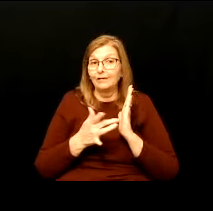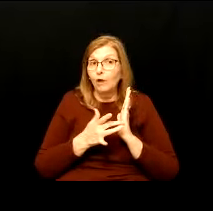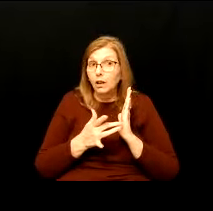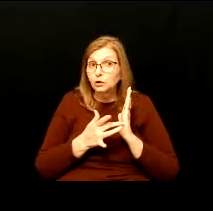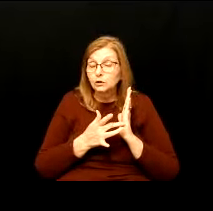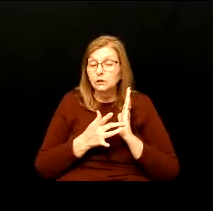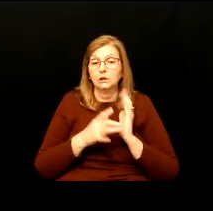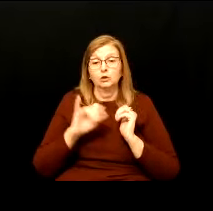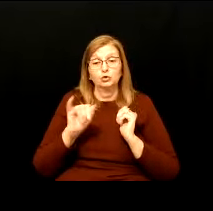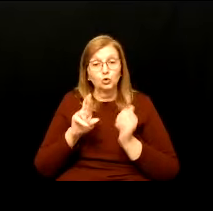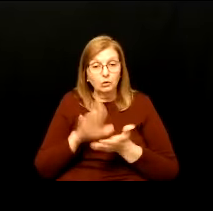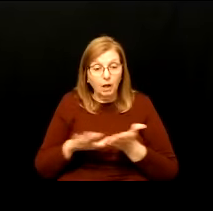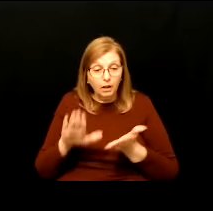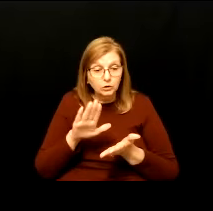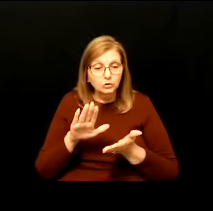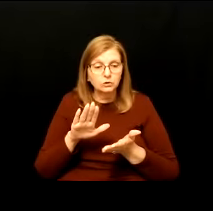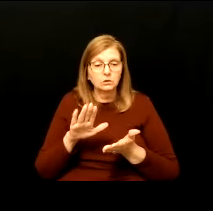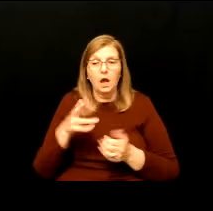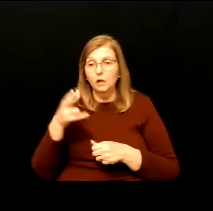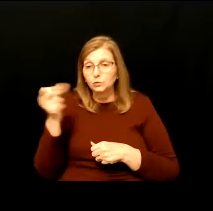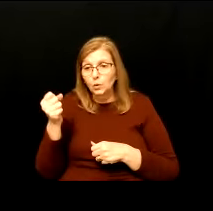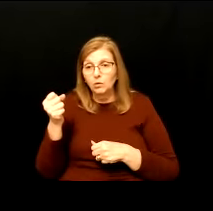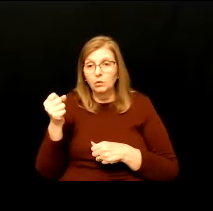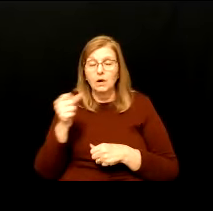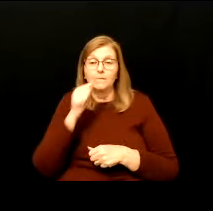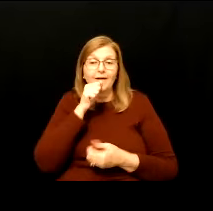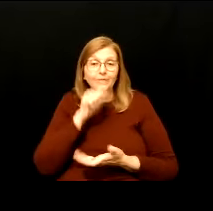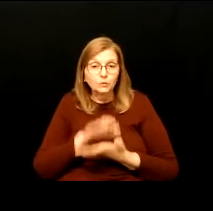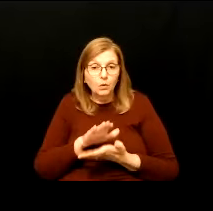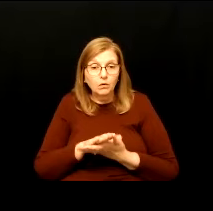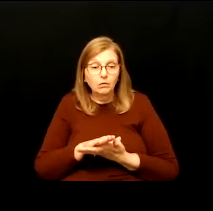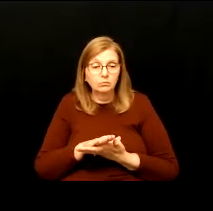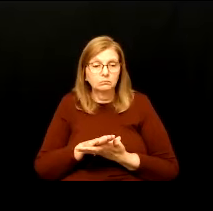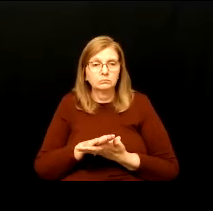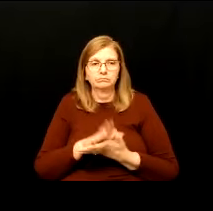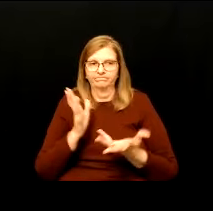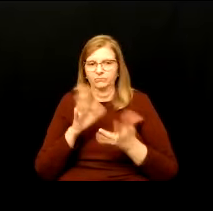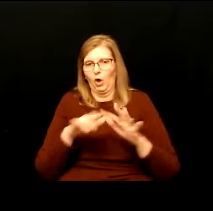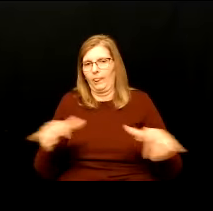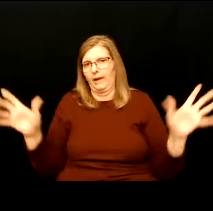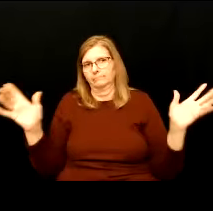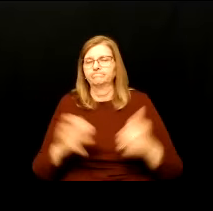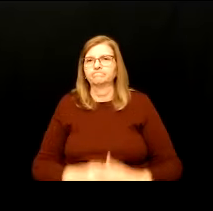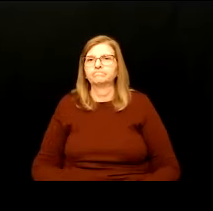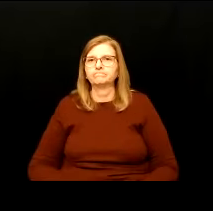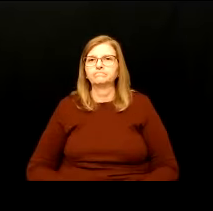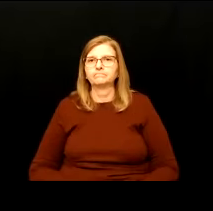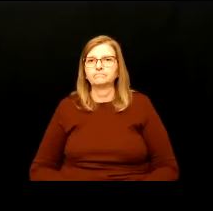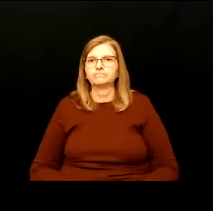junior college, high school, private school, you know, all that kind of stuff.